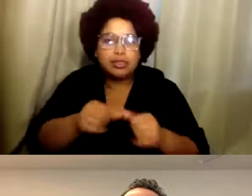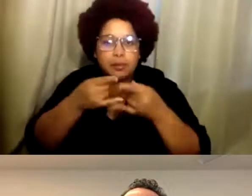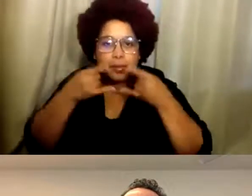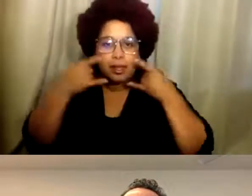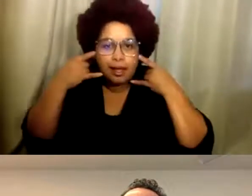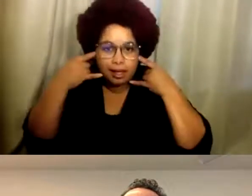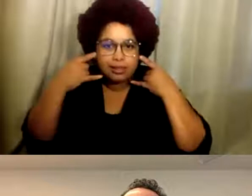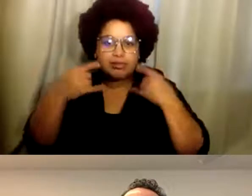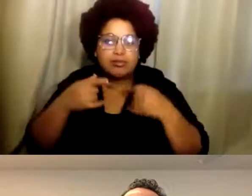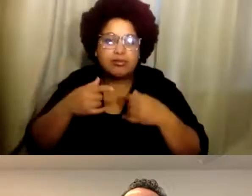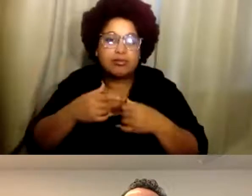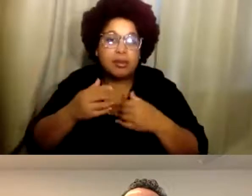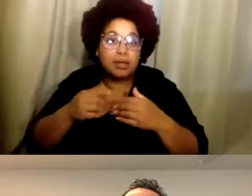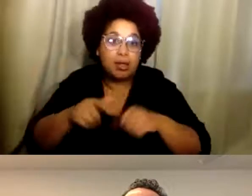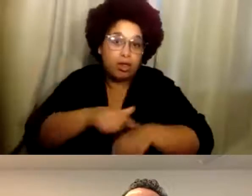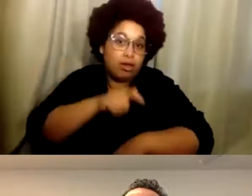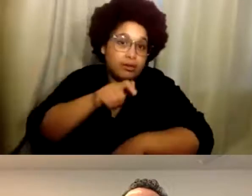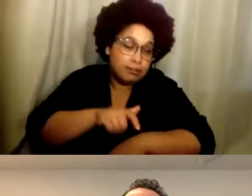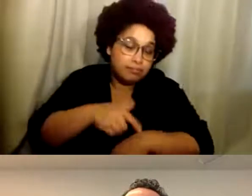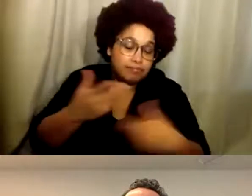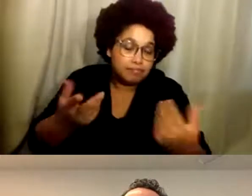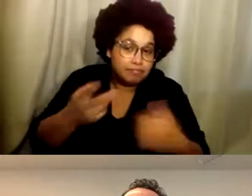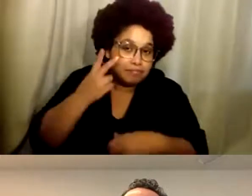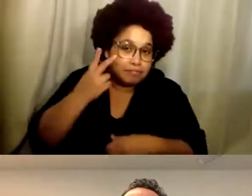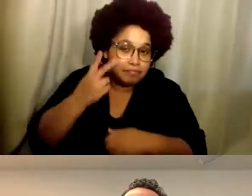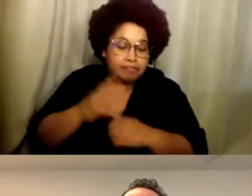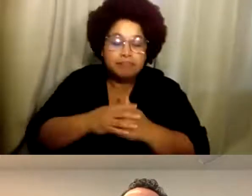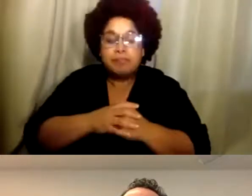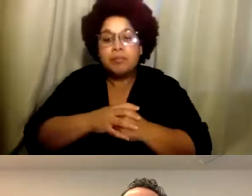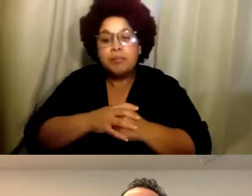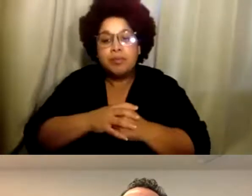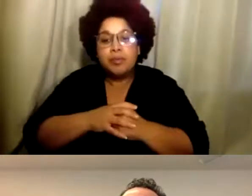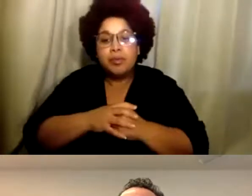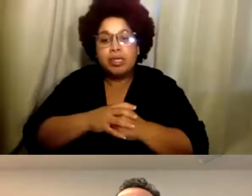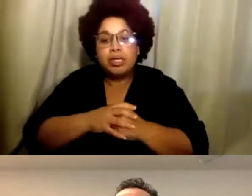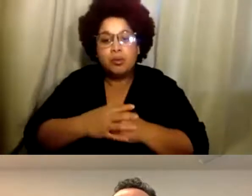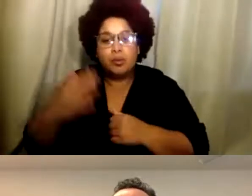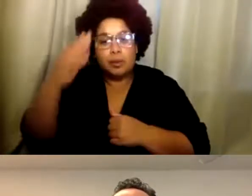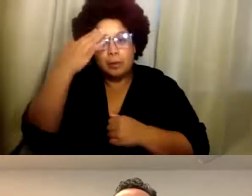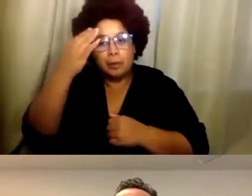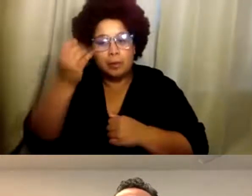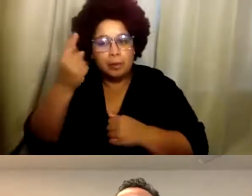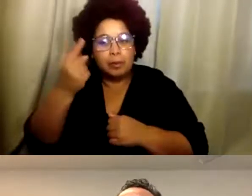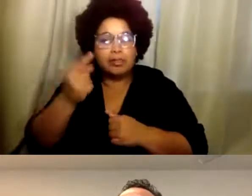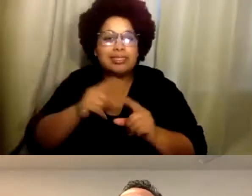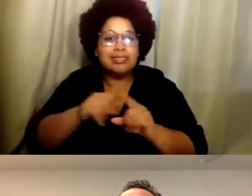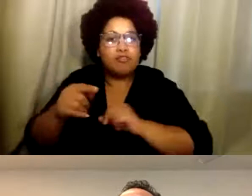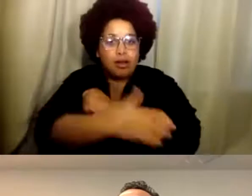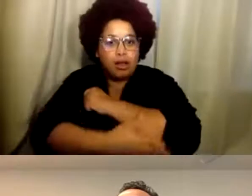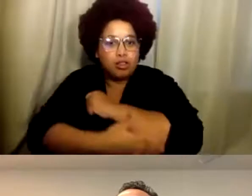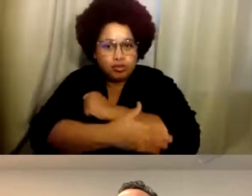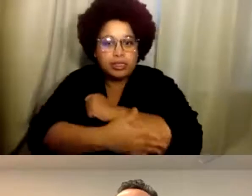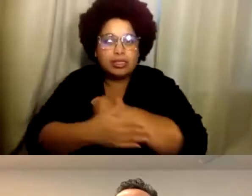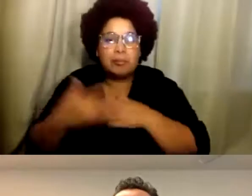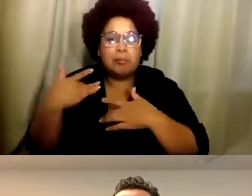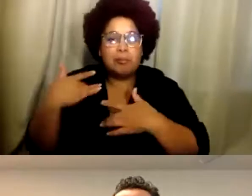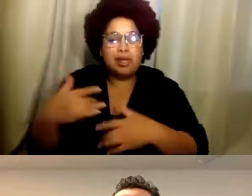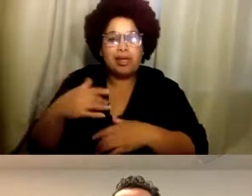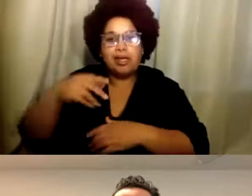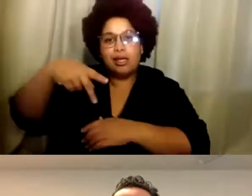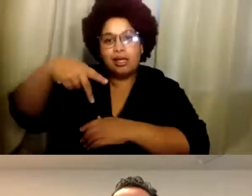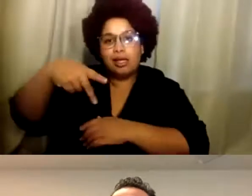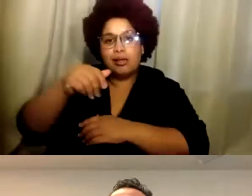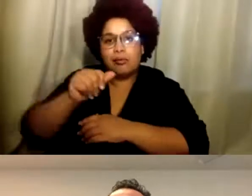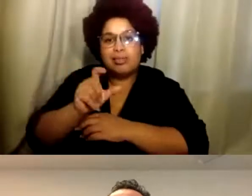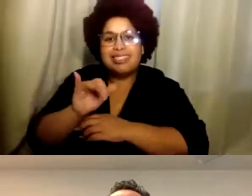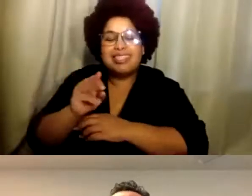a while, maybe a long while. We know that there are countries, especially in the Asian Pacific